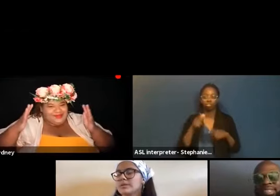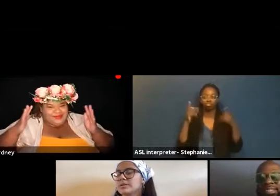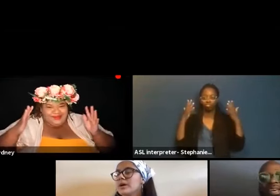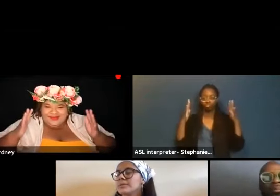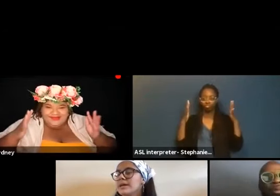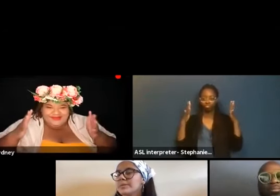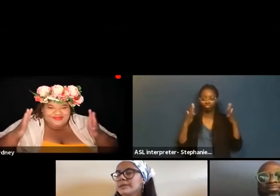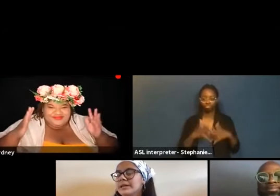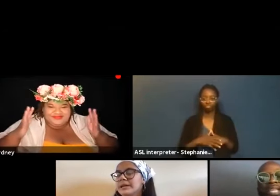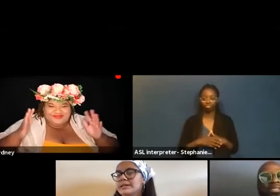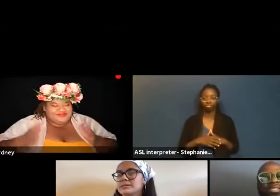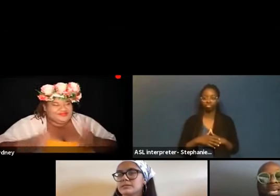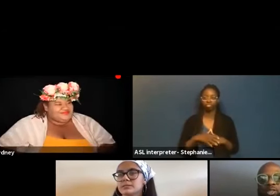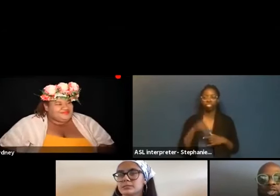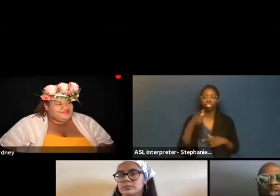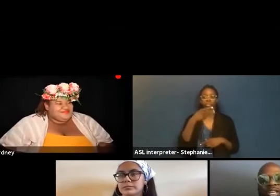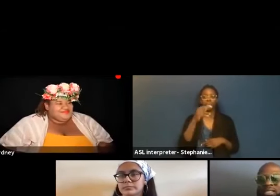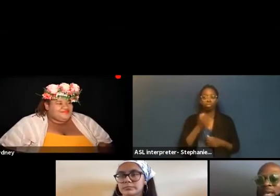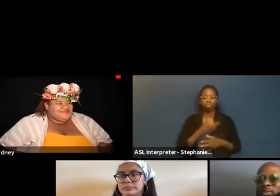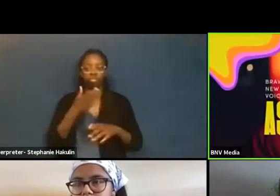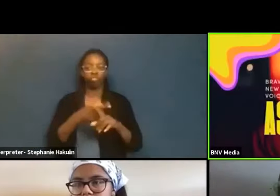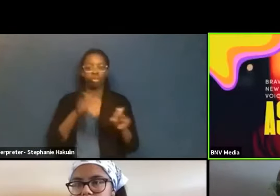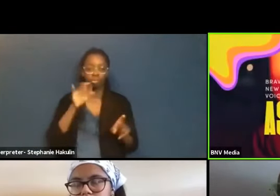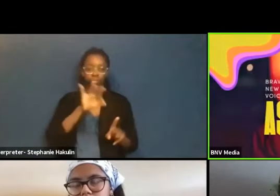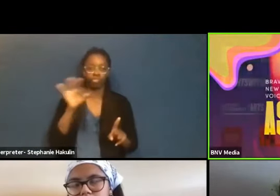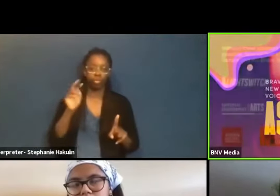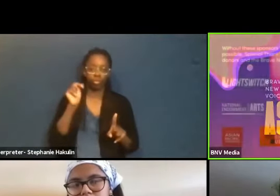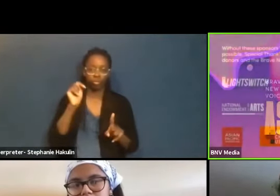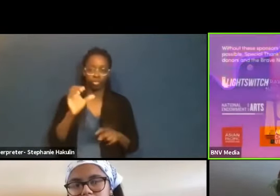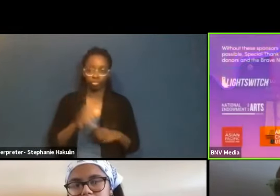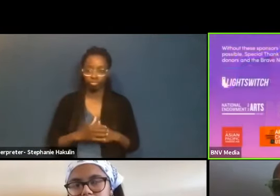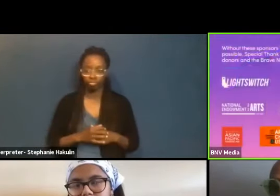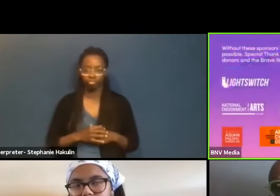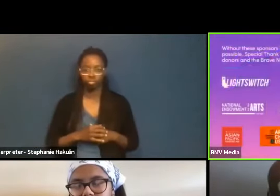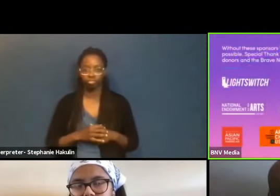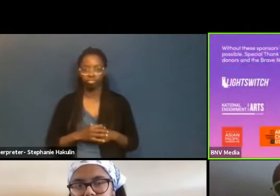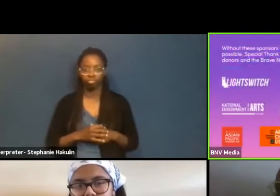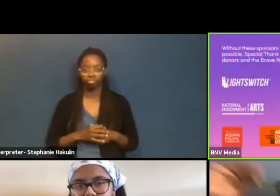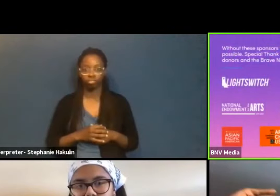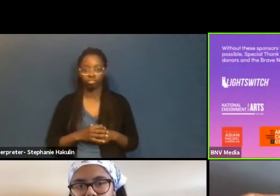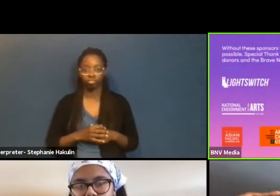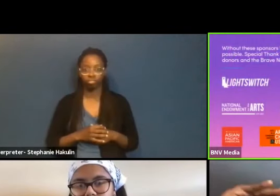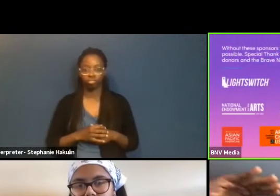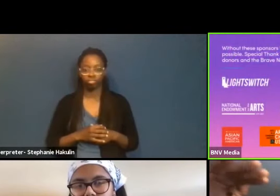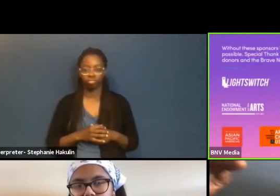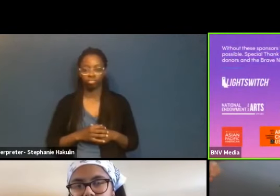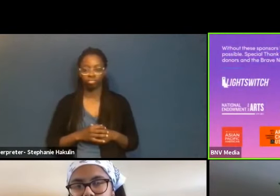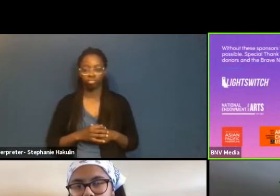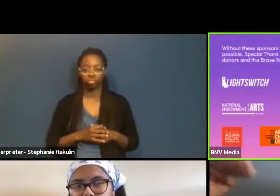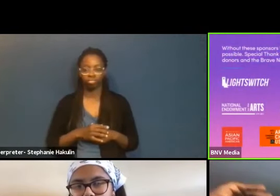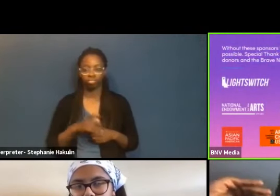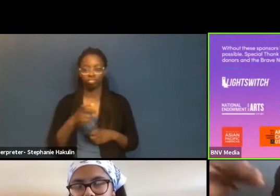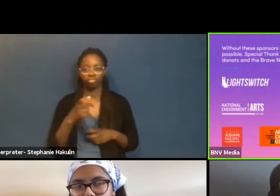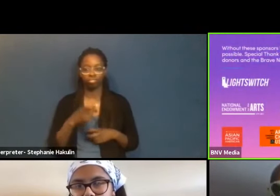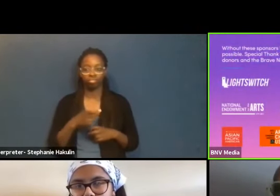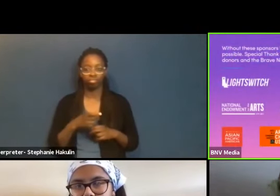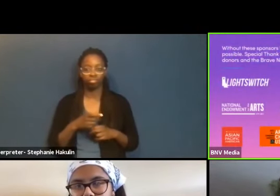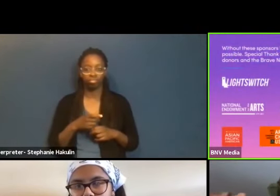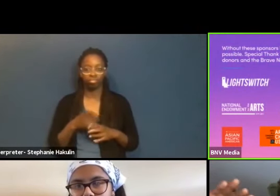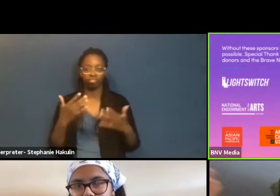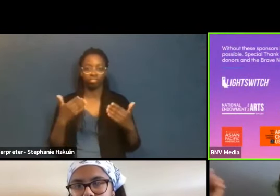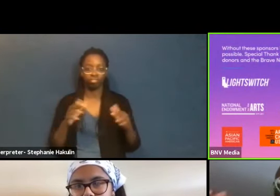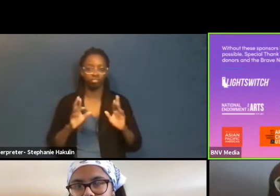Fayetteville, y'all. Yeah, man. Exceptional, exceptional work. I'm so proud. You know, judges, at the very least, man, y'all are being